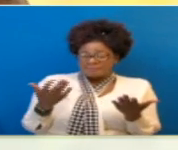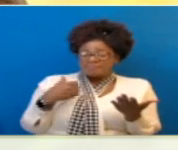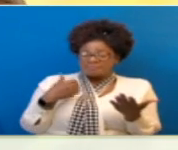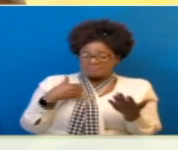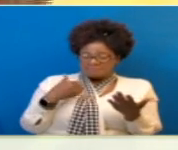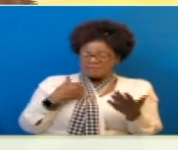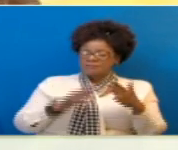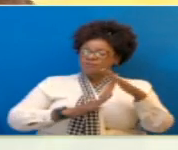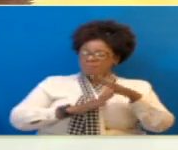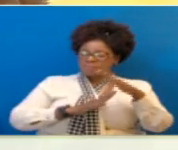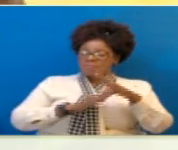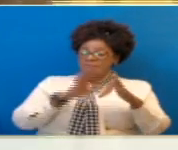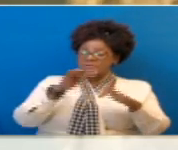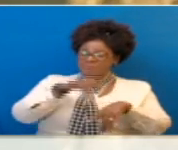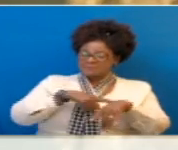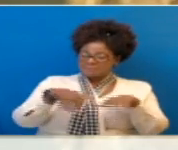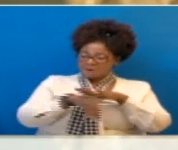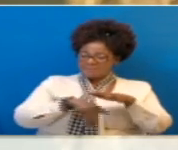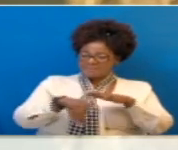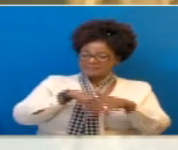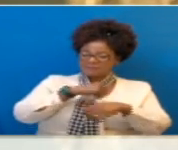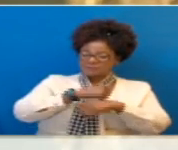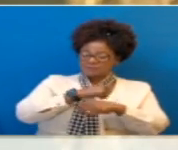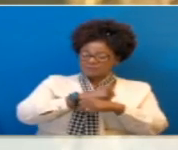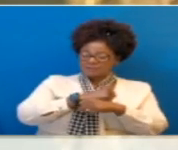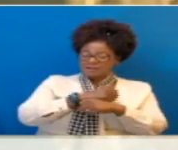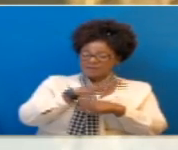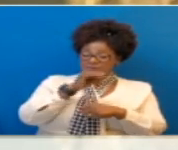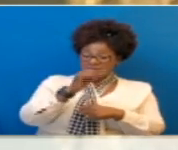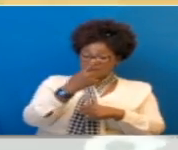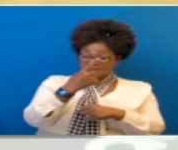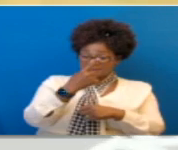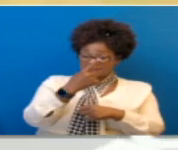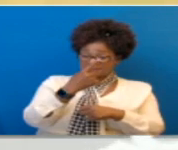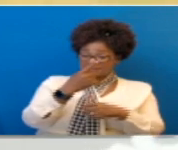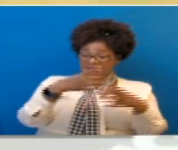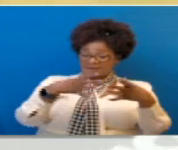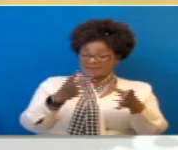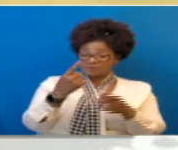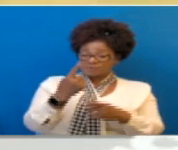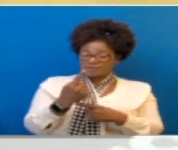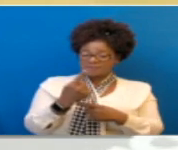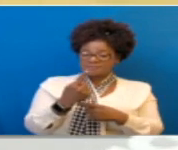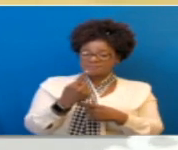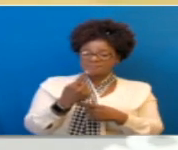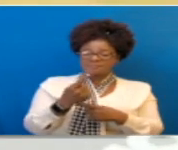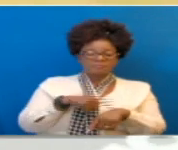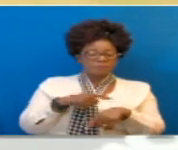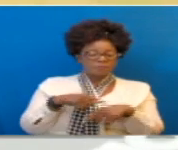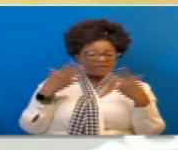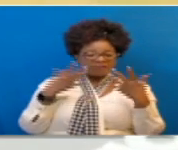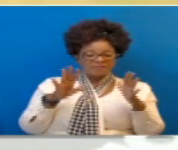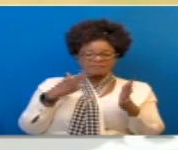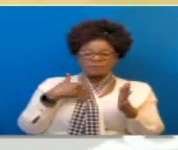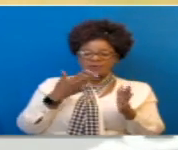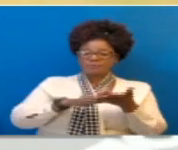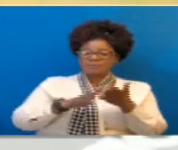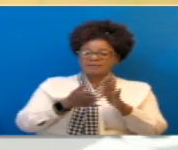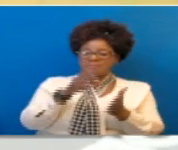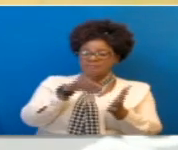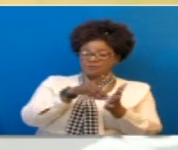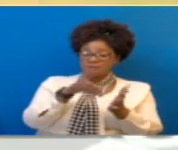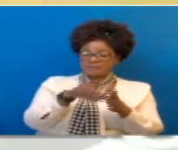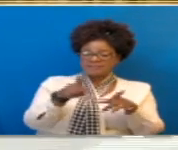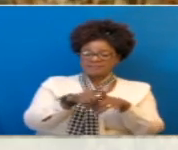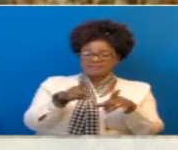topping since primary school, since class one. When I finish school, I would like to be a doctor and also to help